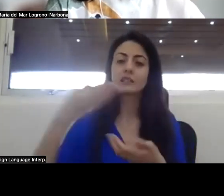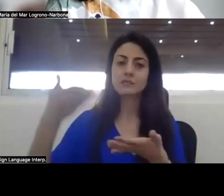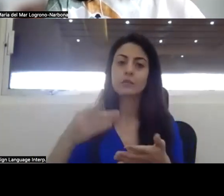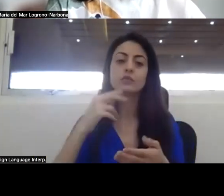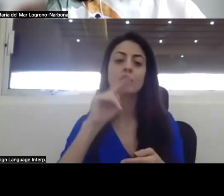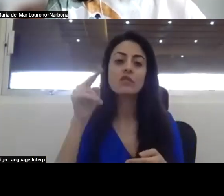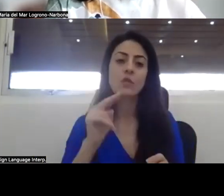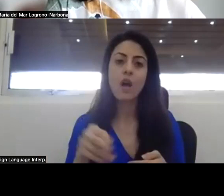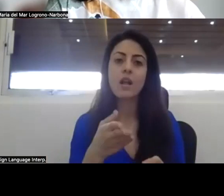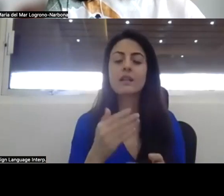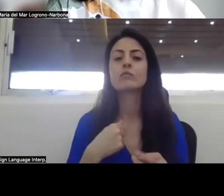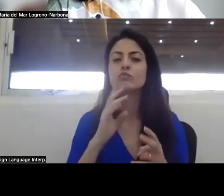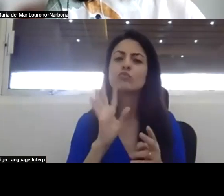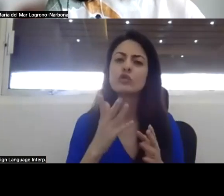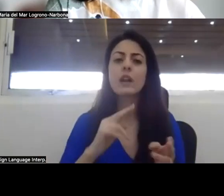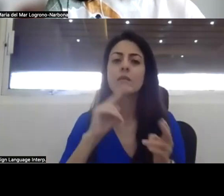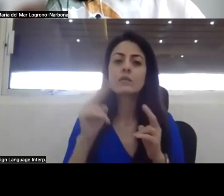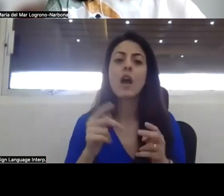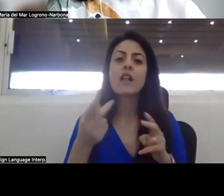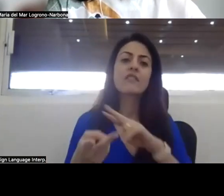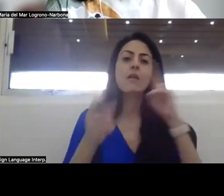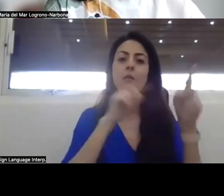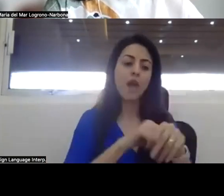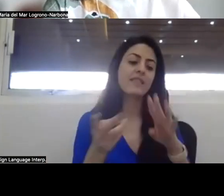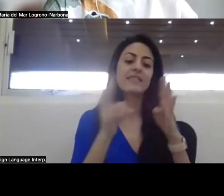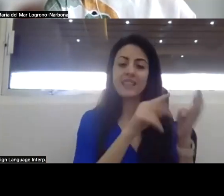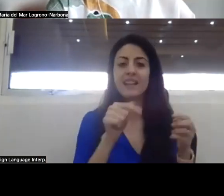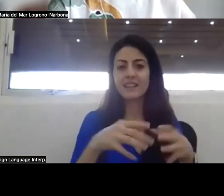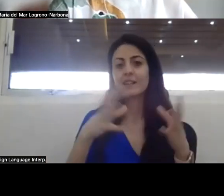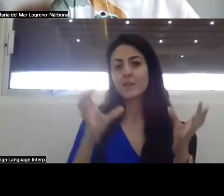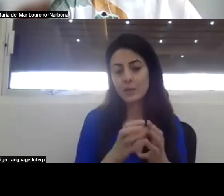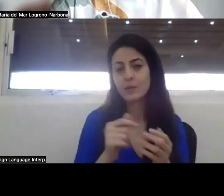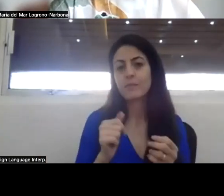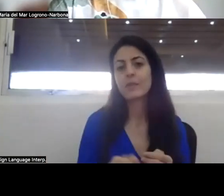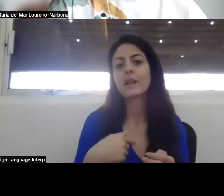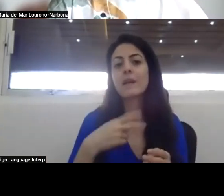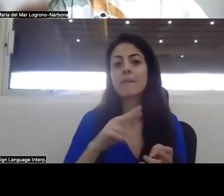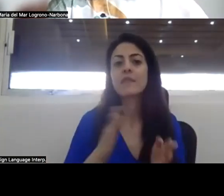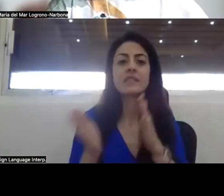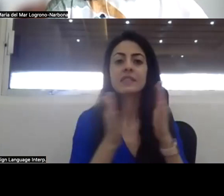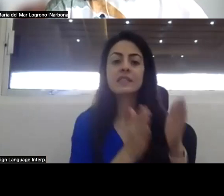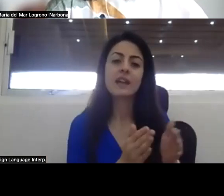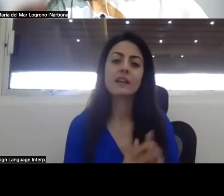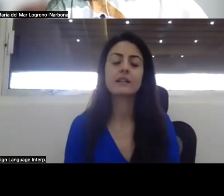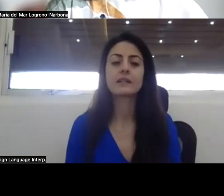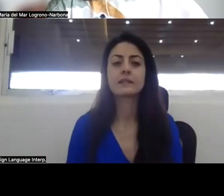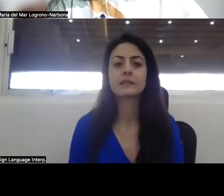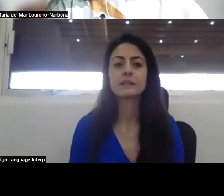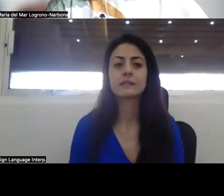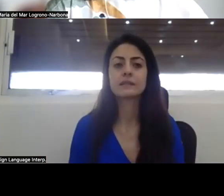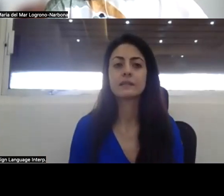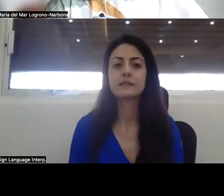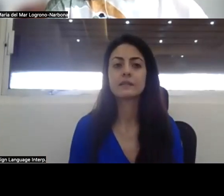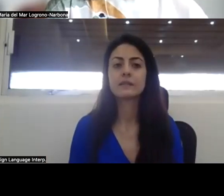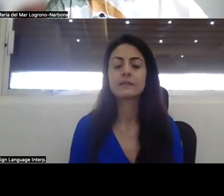medium. I will want to pass now the mic to Mar for any last